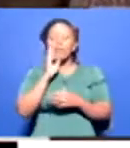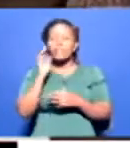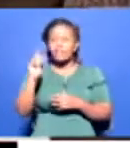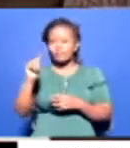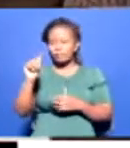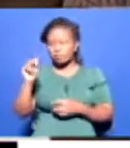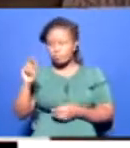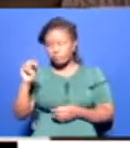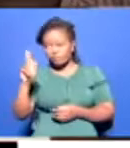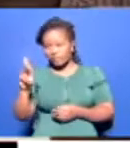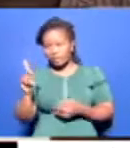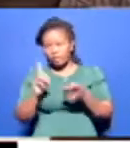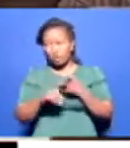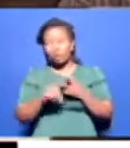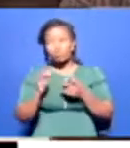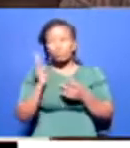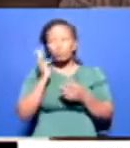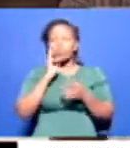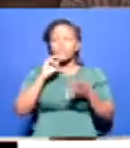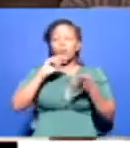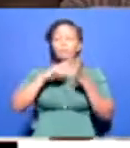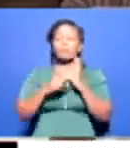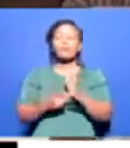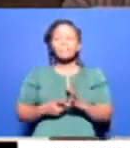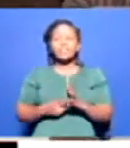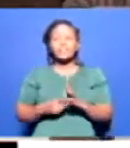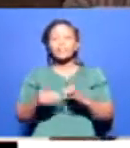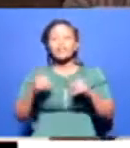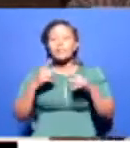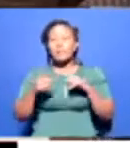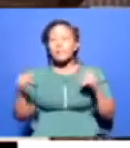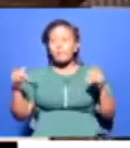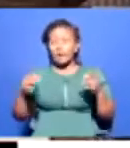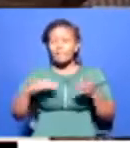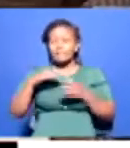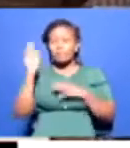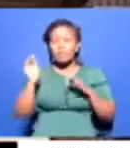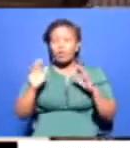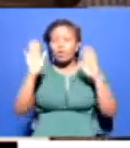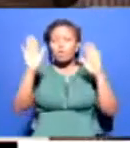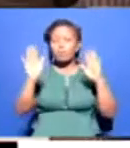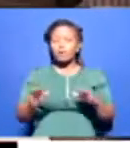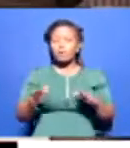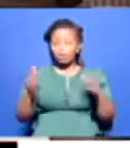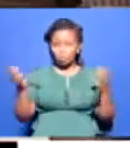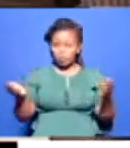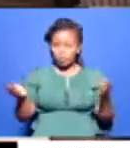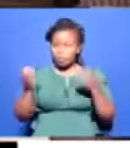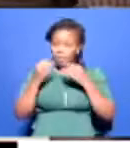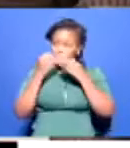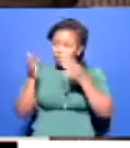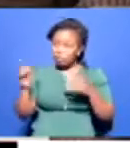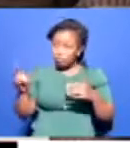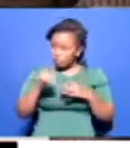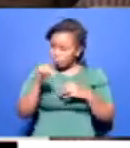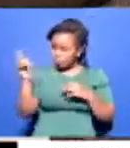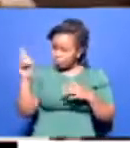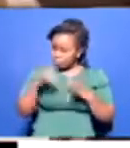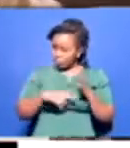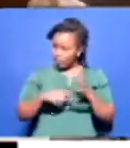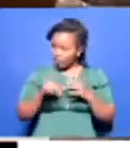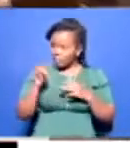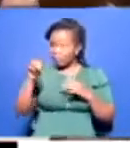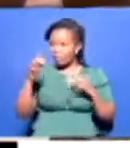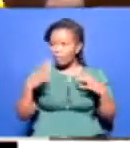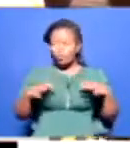maji, lakini sana sana ni kuwajulisha ya kwamba watu wa Wamumu mumetupitia katika serikali